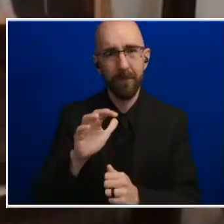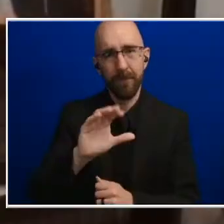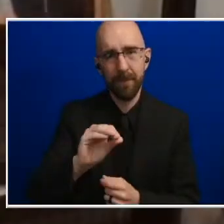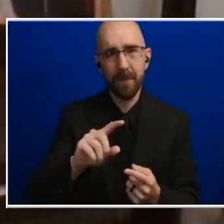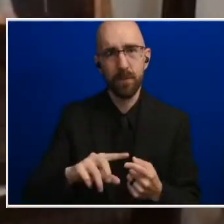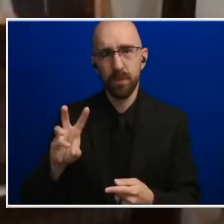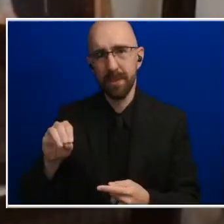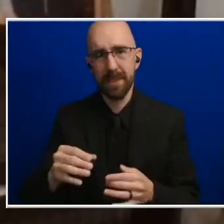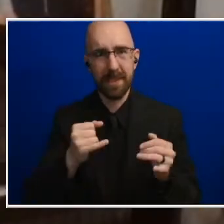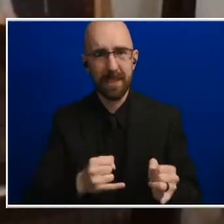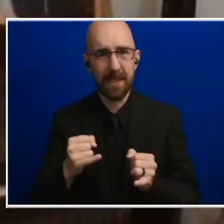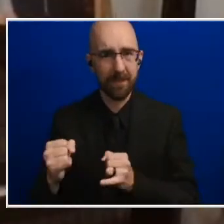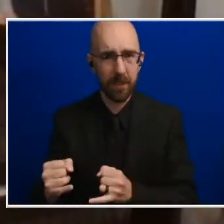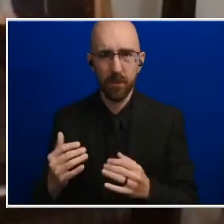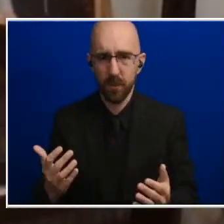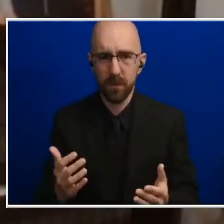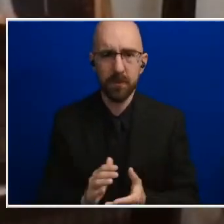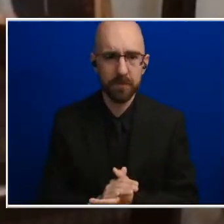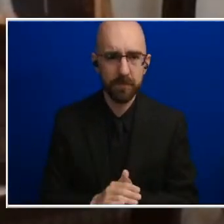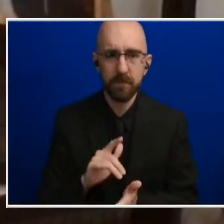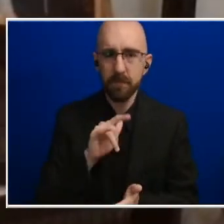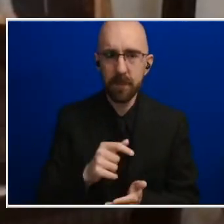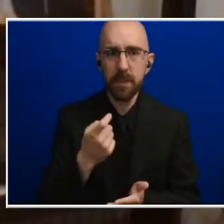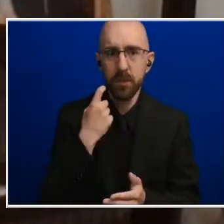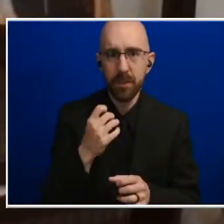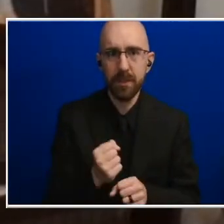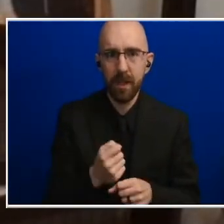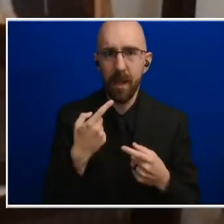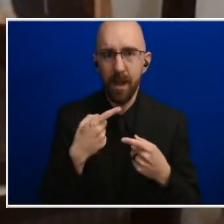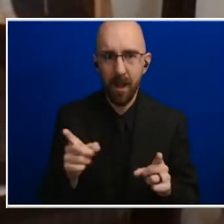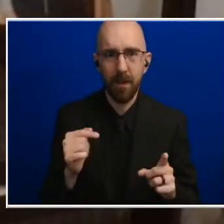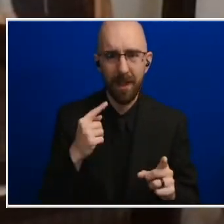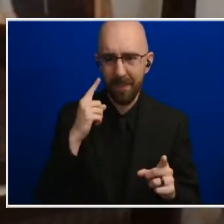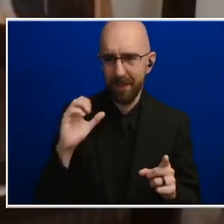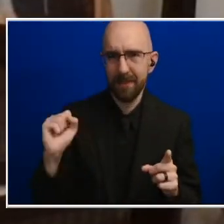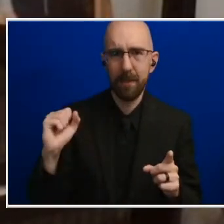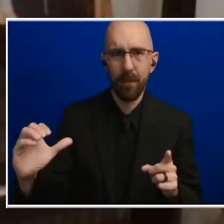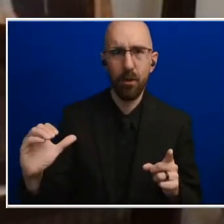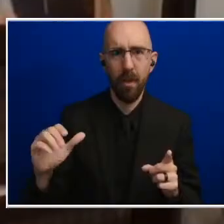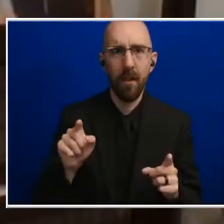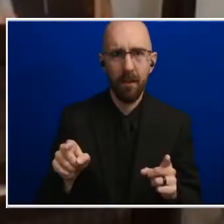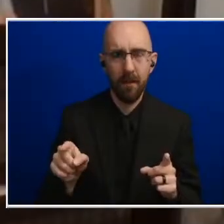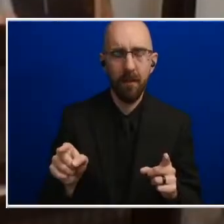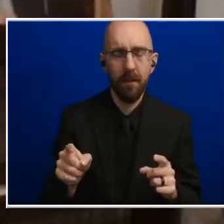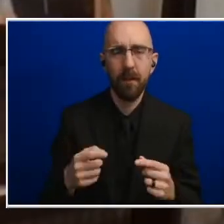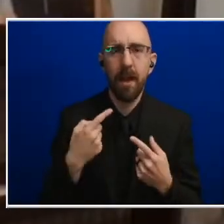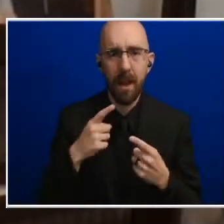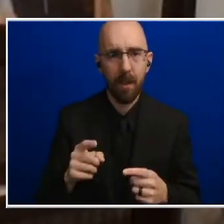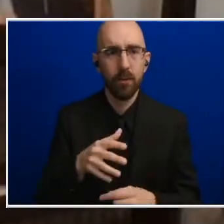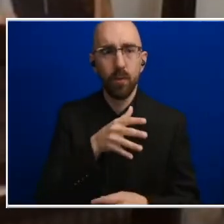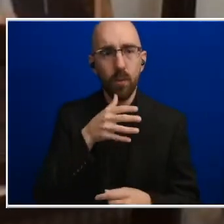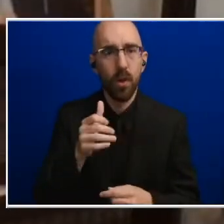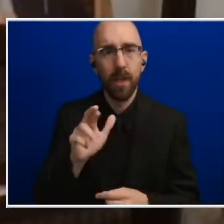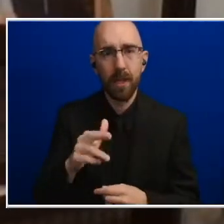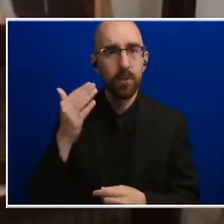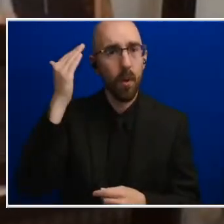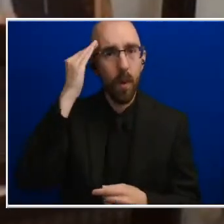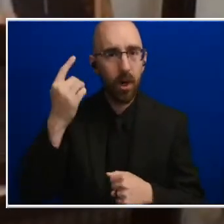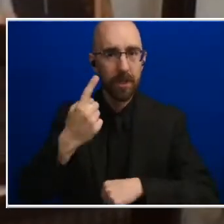individuals. And we actually just got announced, I think it was South Carolina, announced Rural Cancer Awareness Day. And